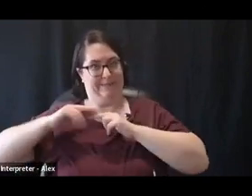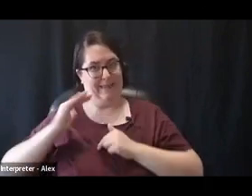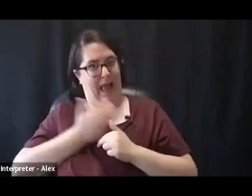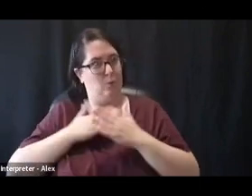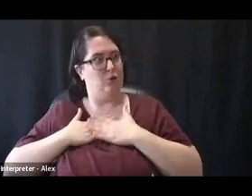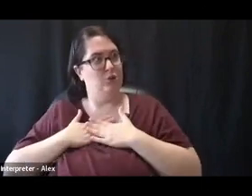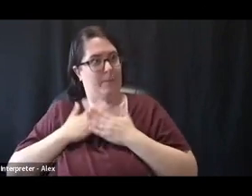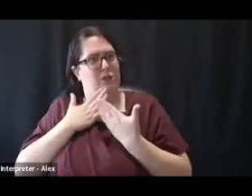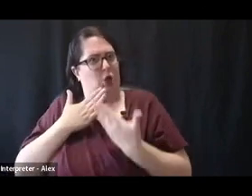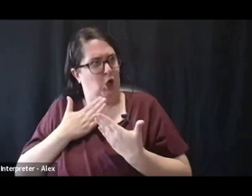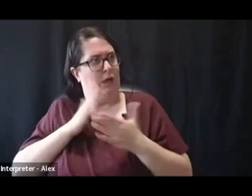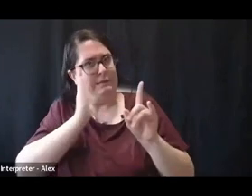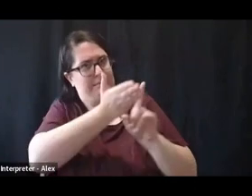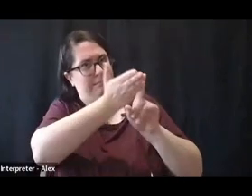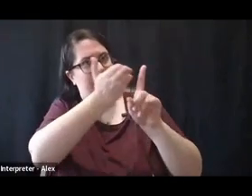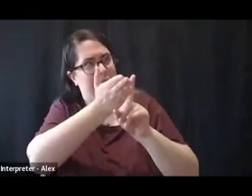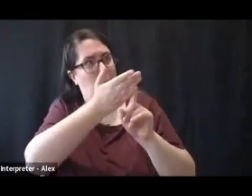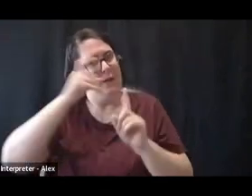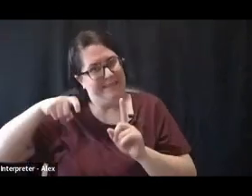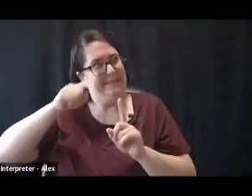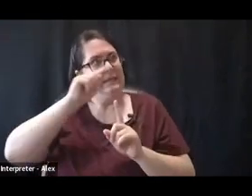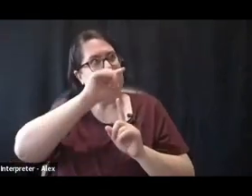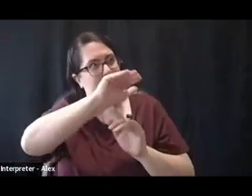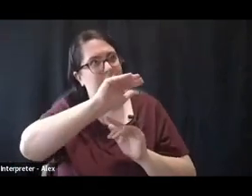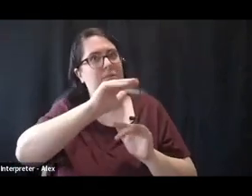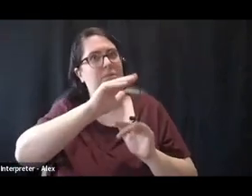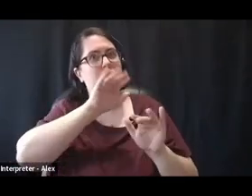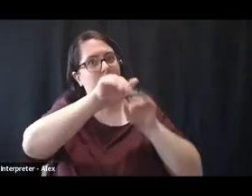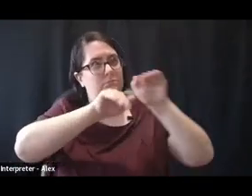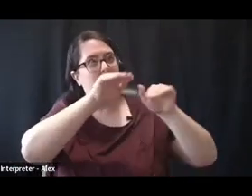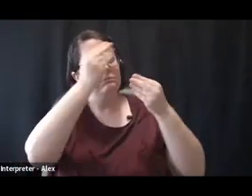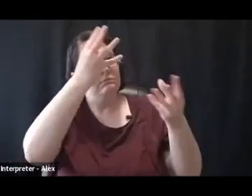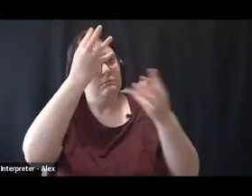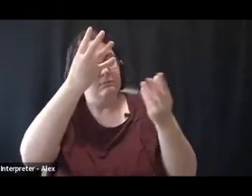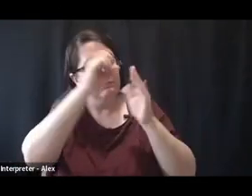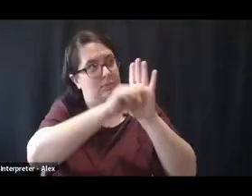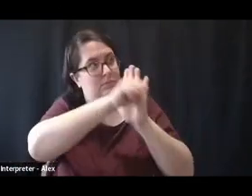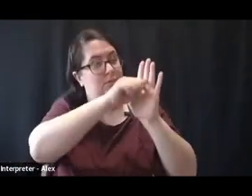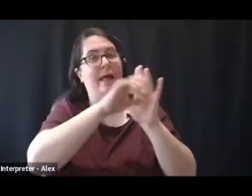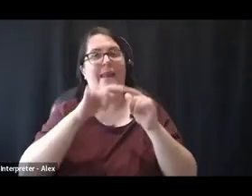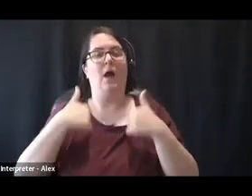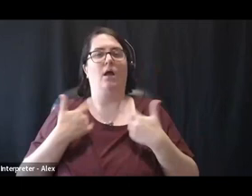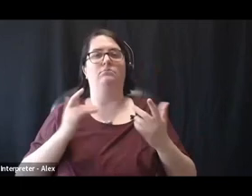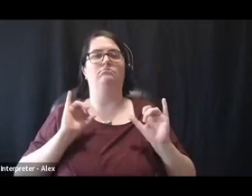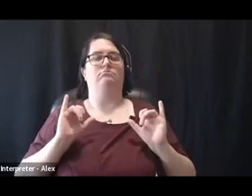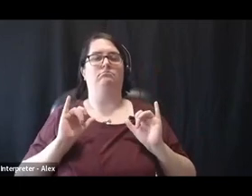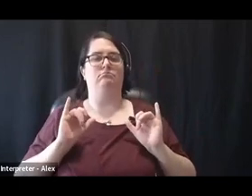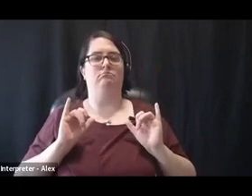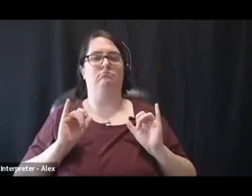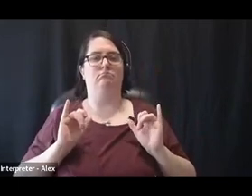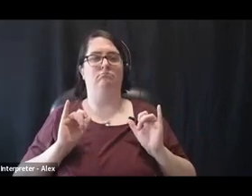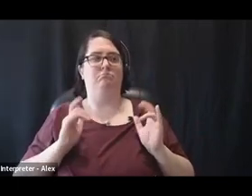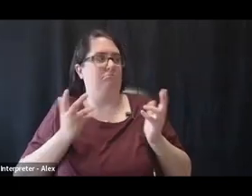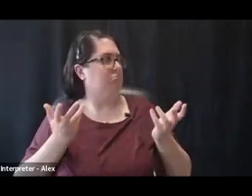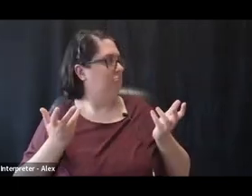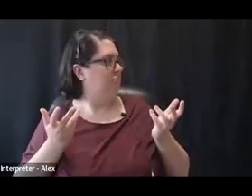was good, or needed or valuable. And now I'm realizing, actually, we built